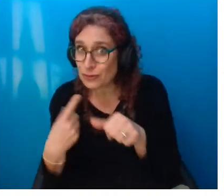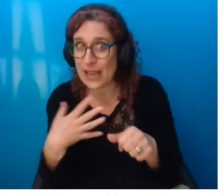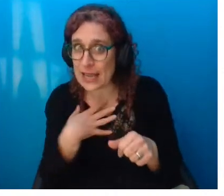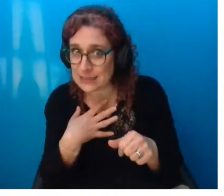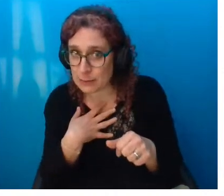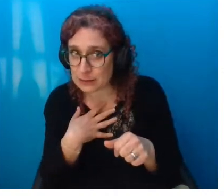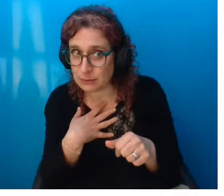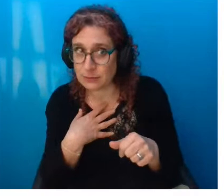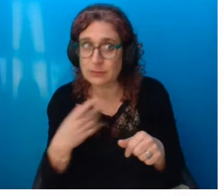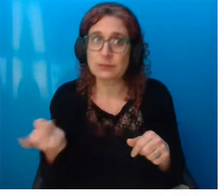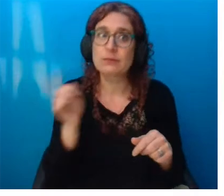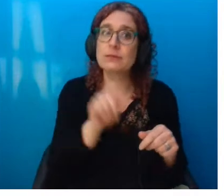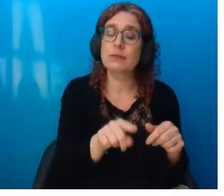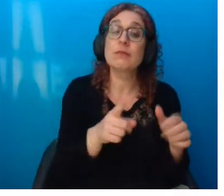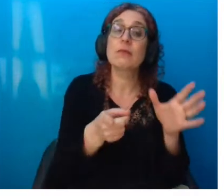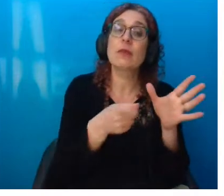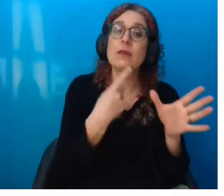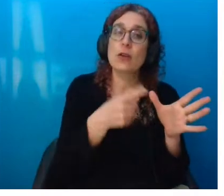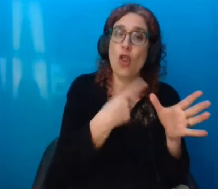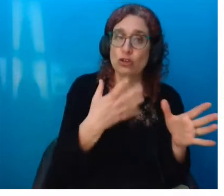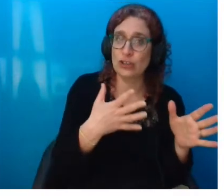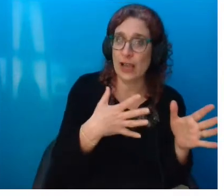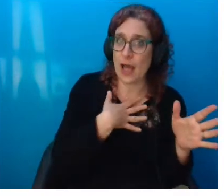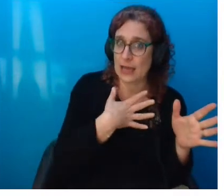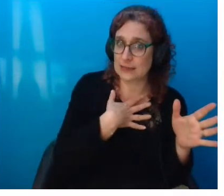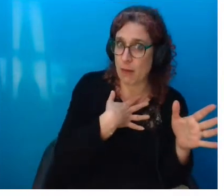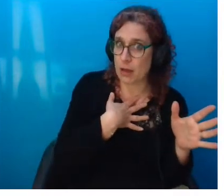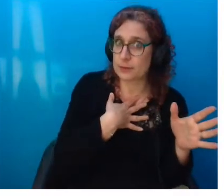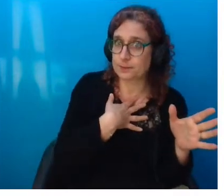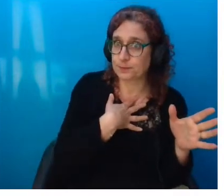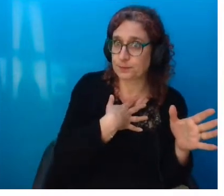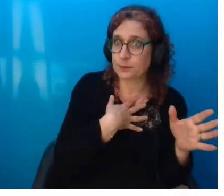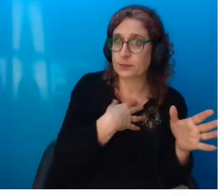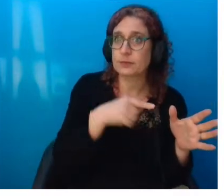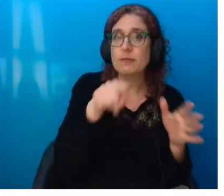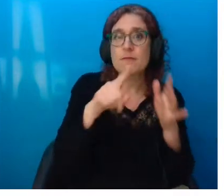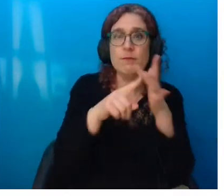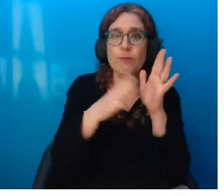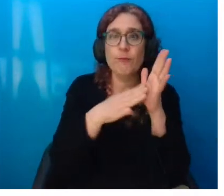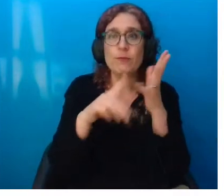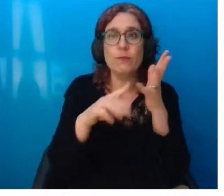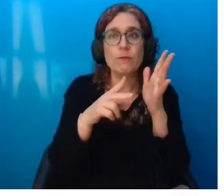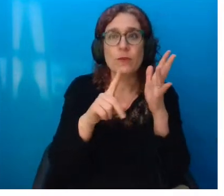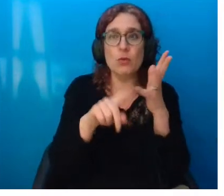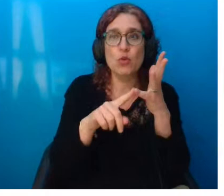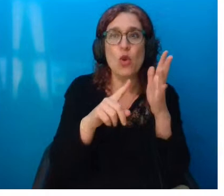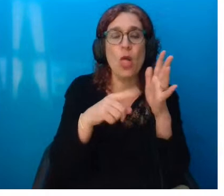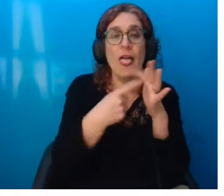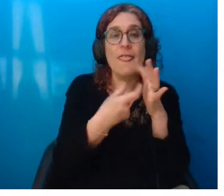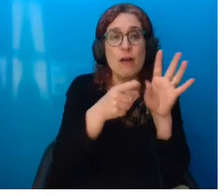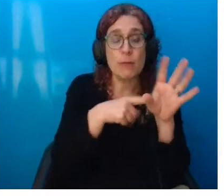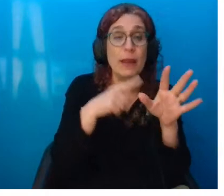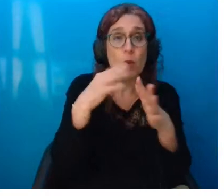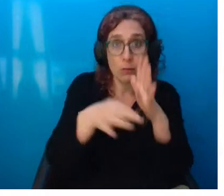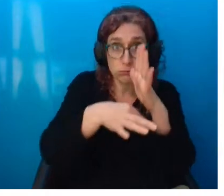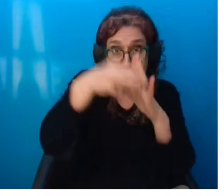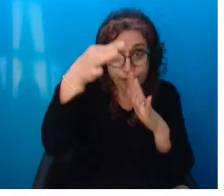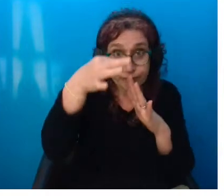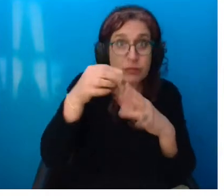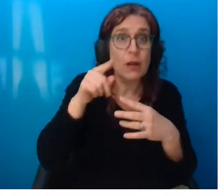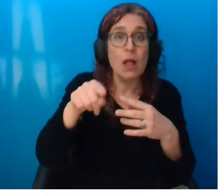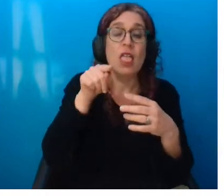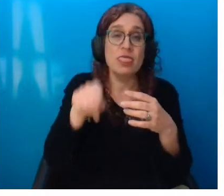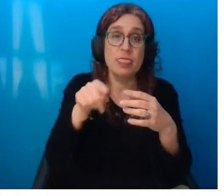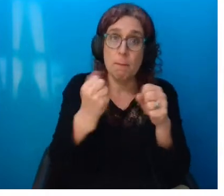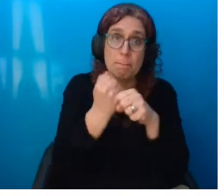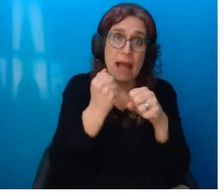allergic asthma, immunotherapy reduces symptoms, reduces medication needs, and improves bronchial hyperresponsiveness. It